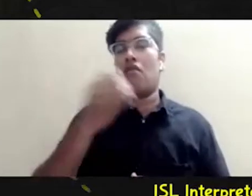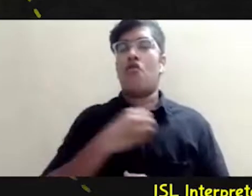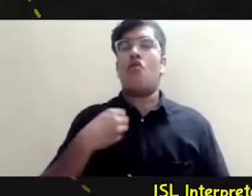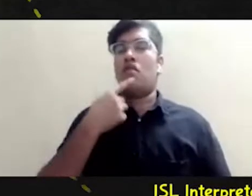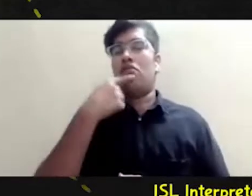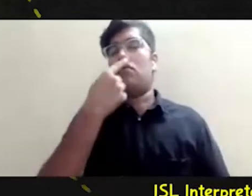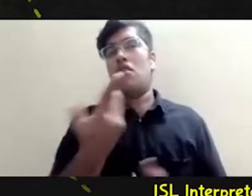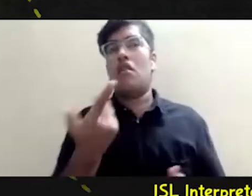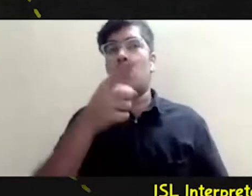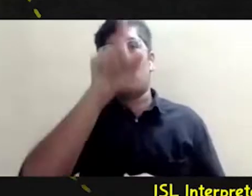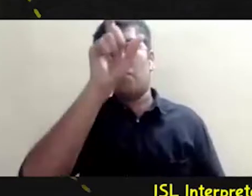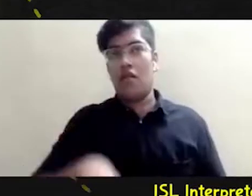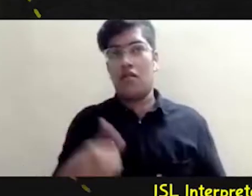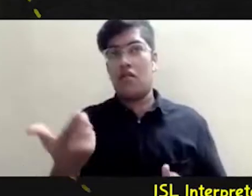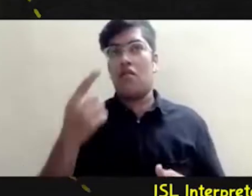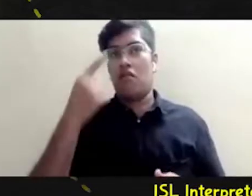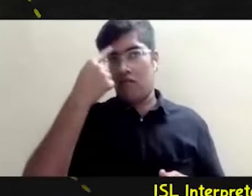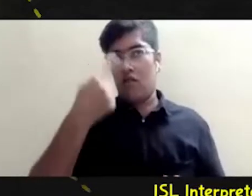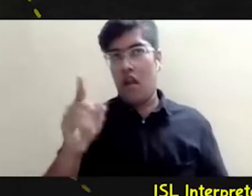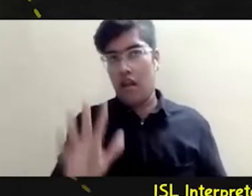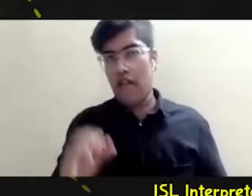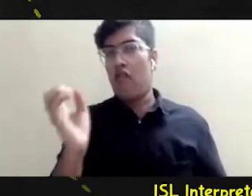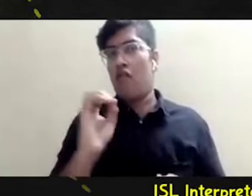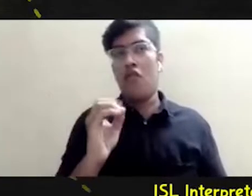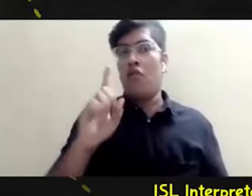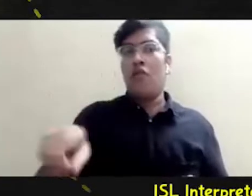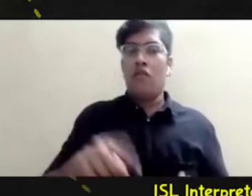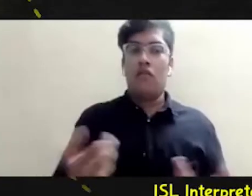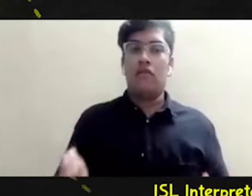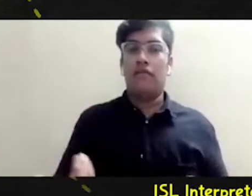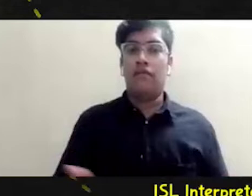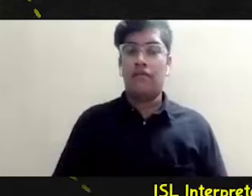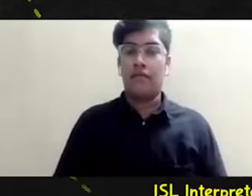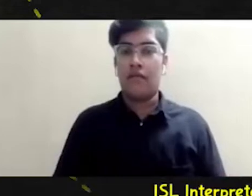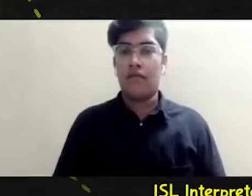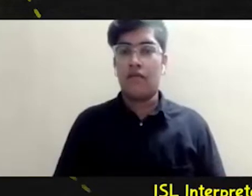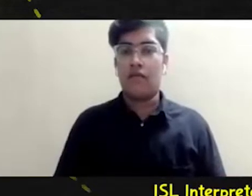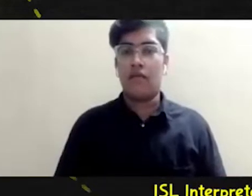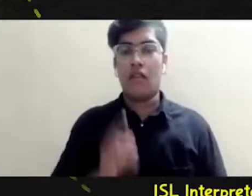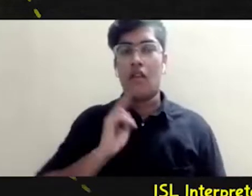to tell you whether you're making any sense identifying yourself as a man if you're assigned